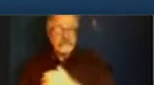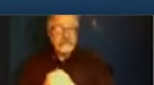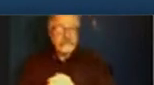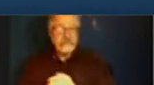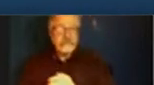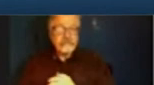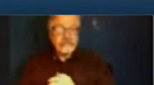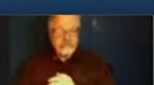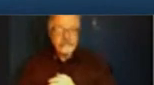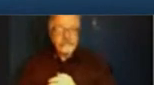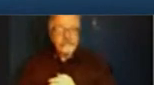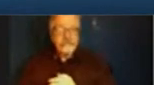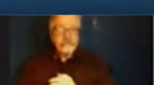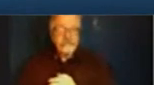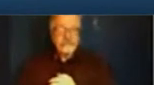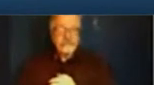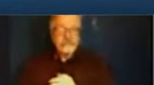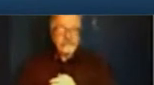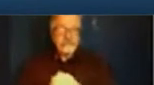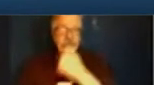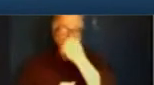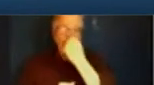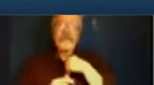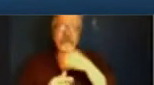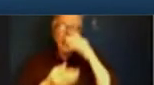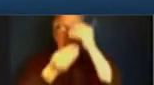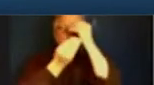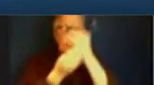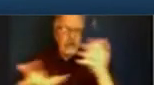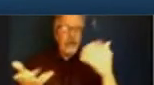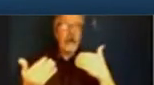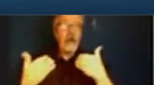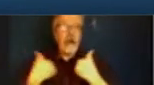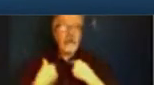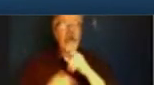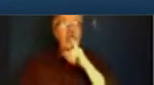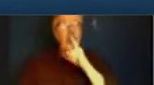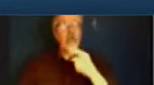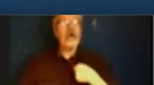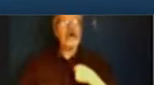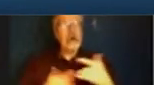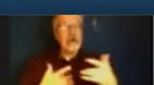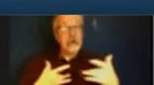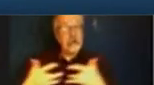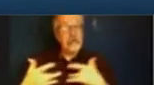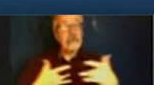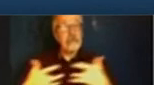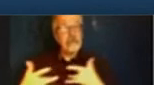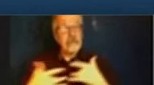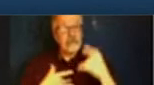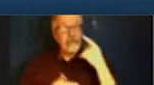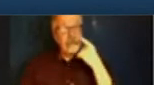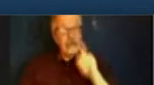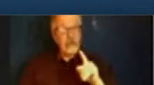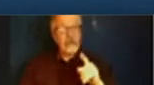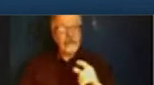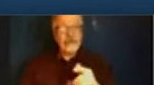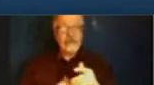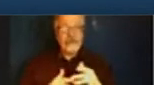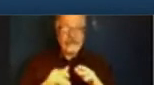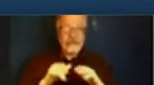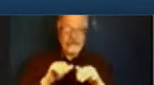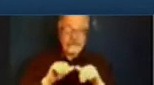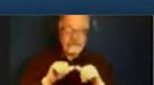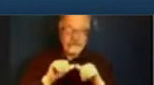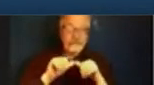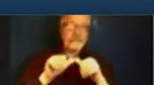I will just say it today. I have extreme concerns about the ongoing effort to continue a coup in the